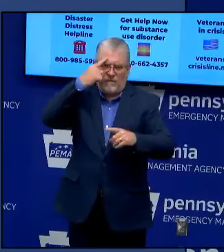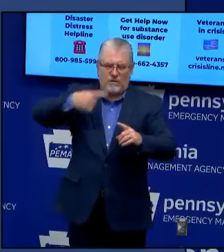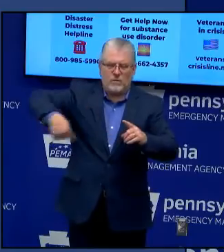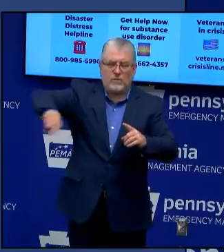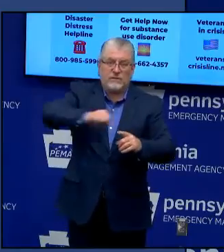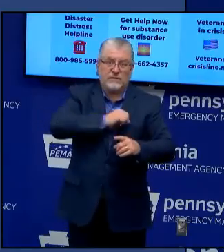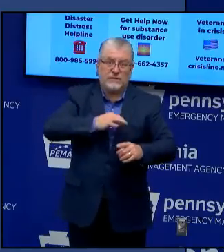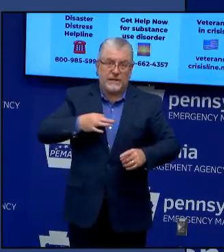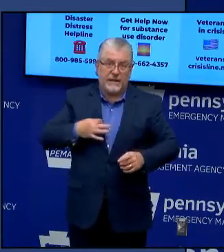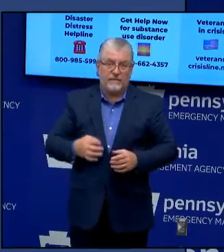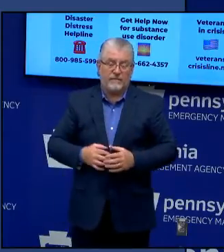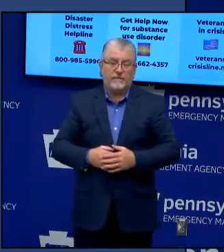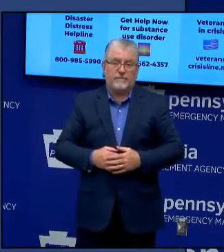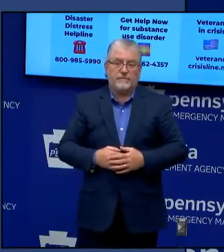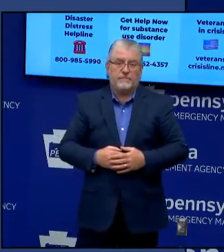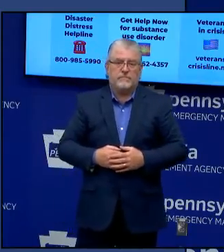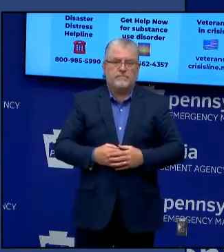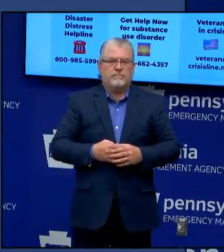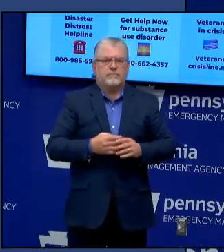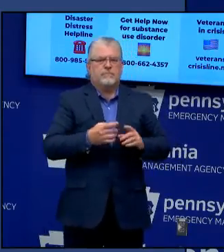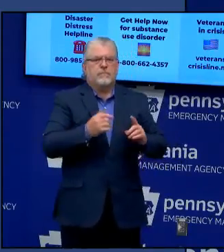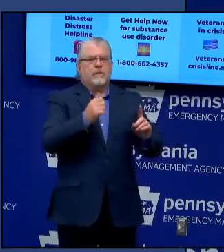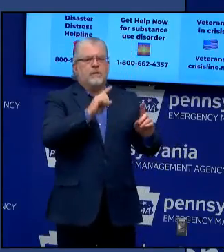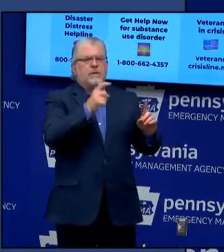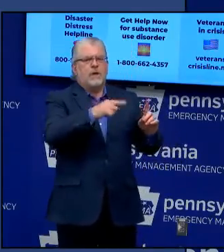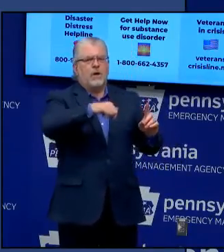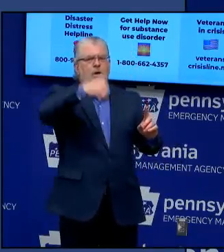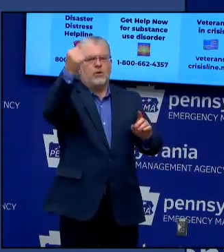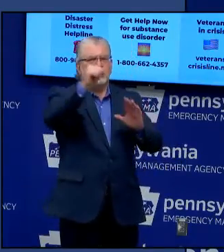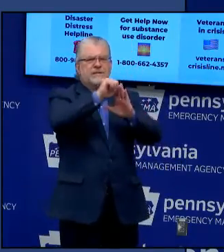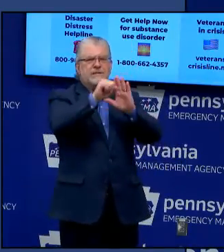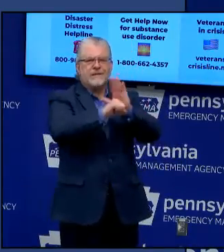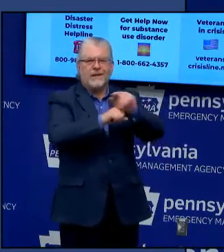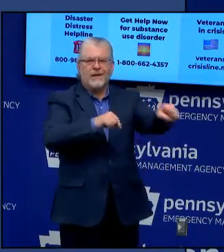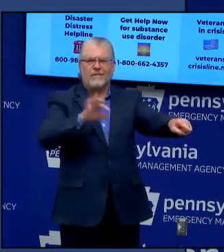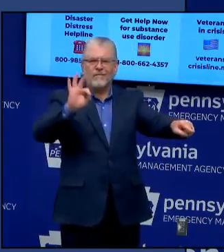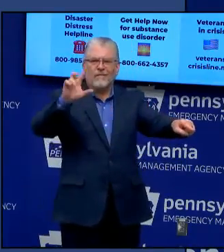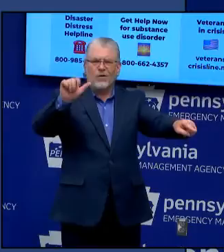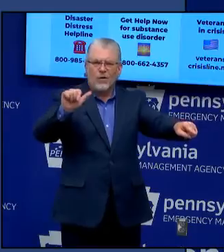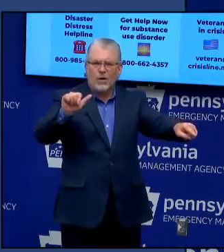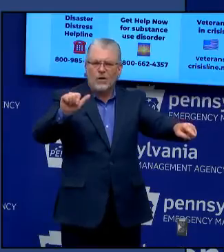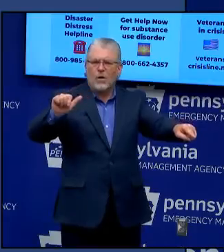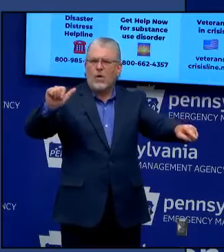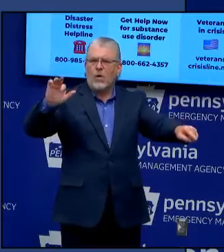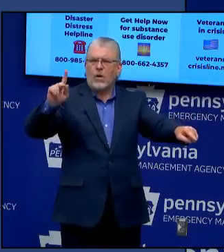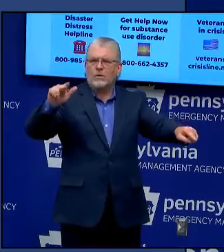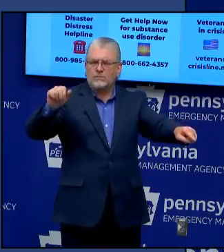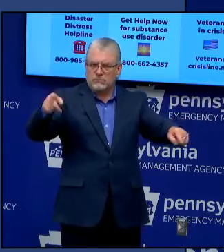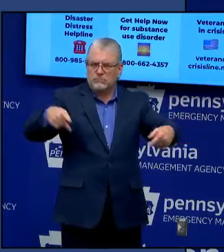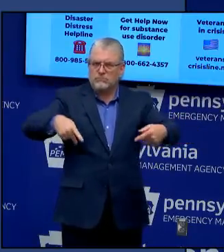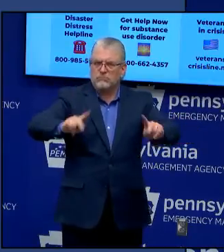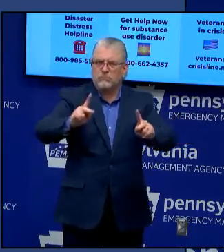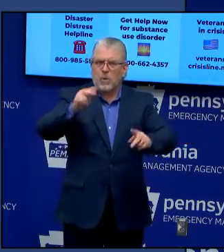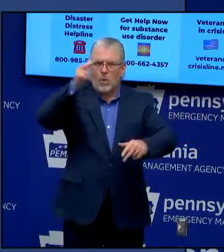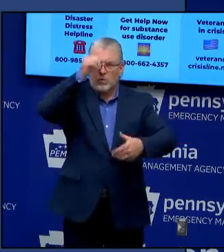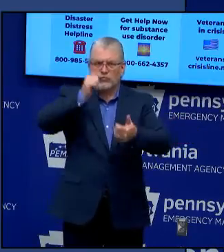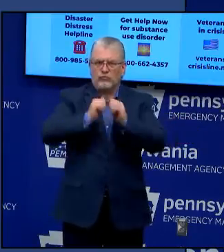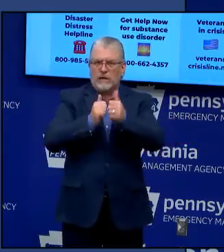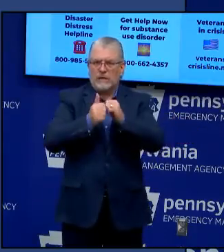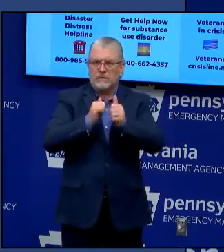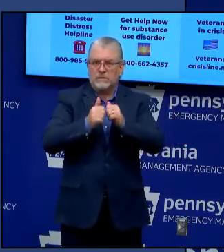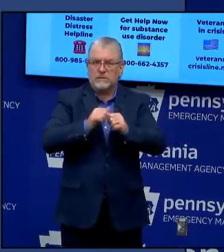and Arkansas, have allowed horse racing to continue without fans, since most of the essential personnel needed to operate the races already live at the